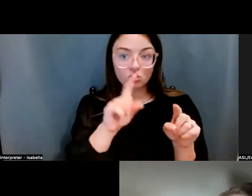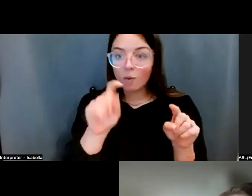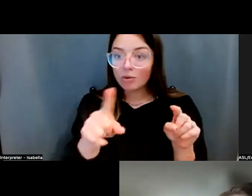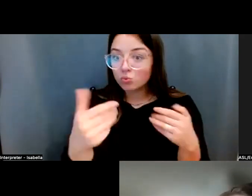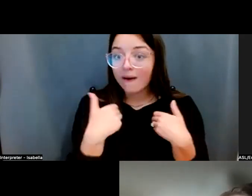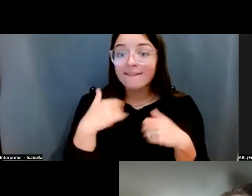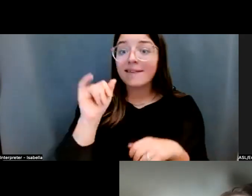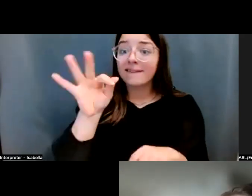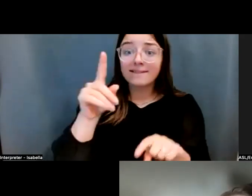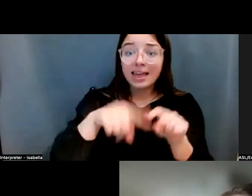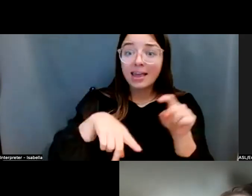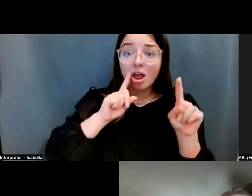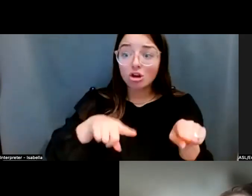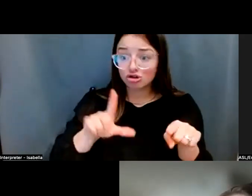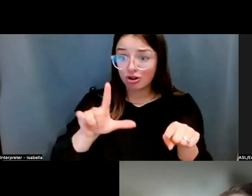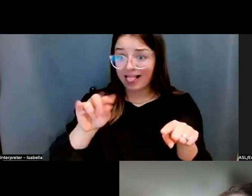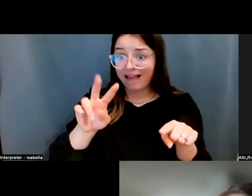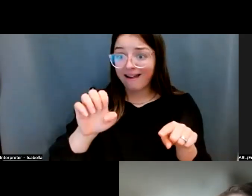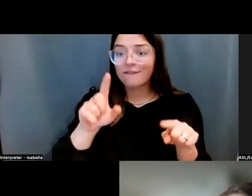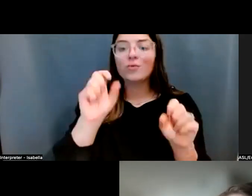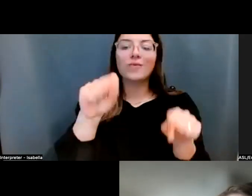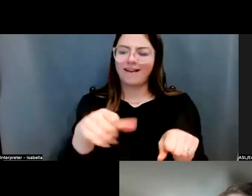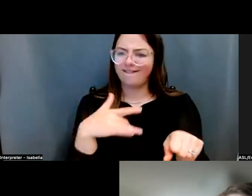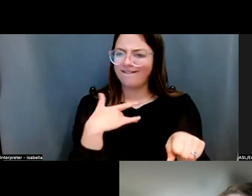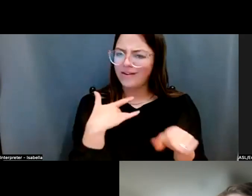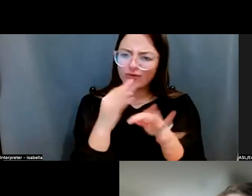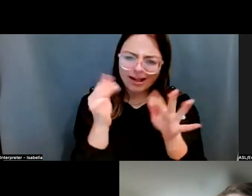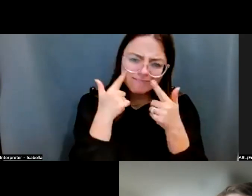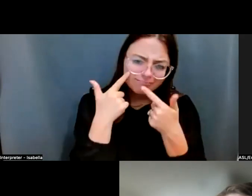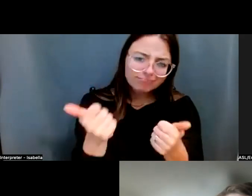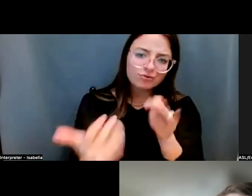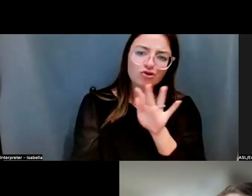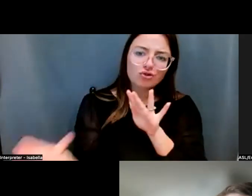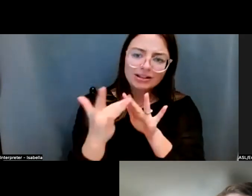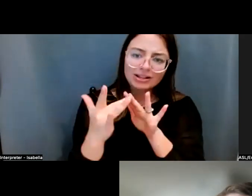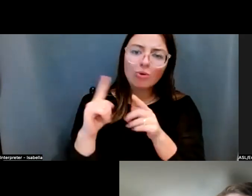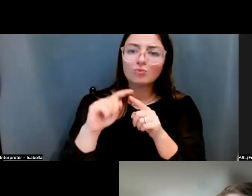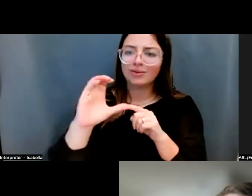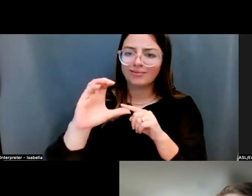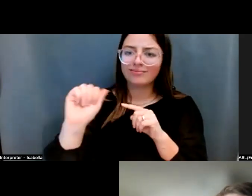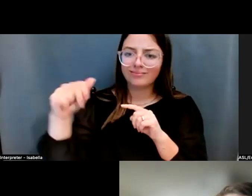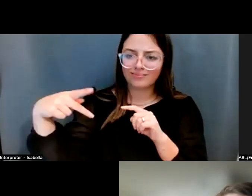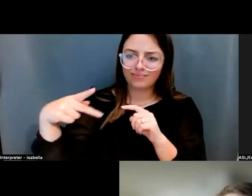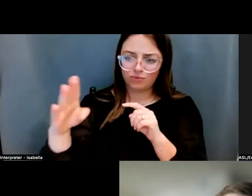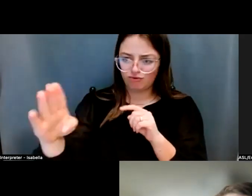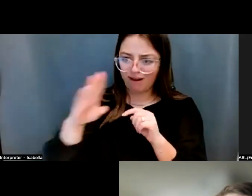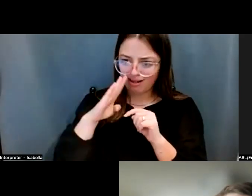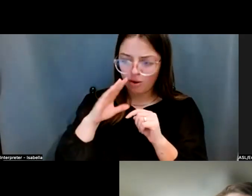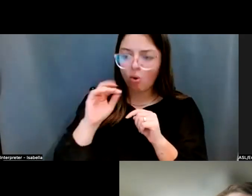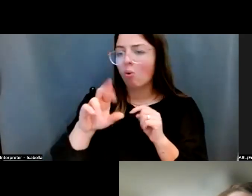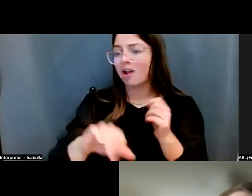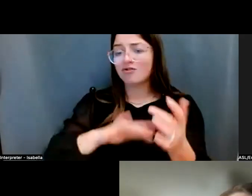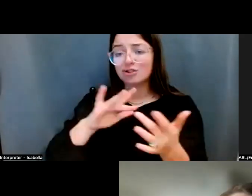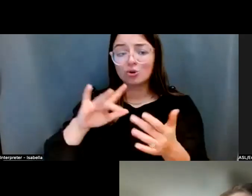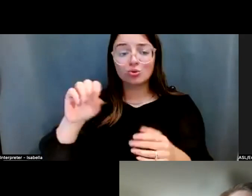not able to have them answered live, you can feel free to reach out to the Client Assistance Program directly, or reach out to